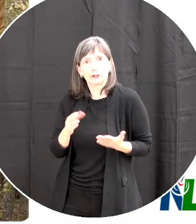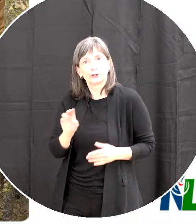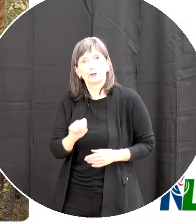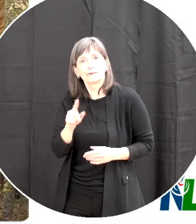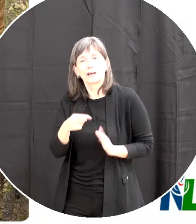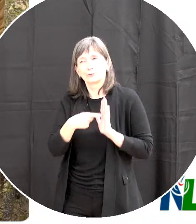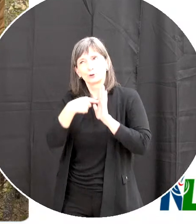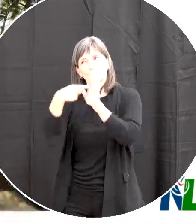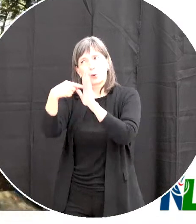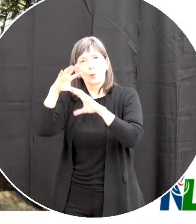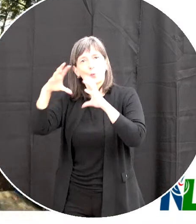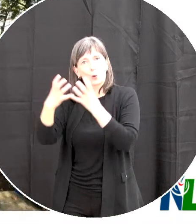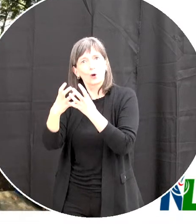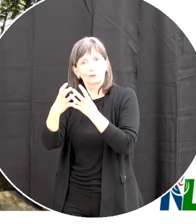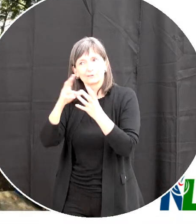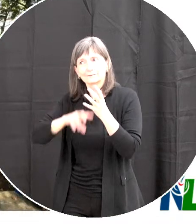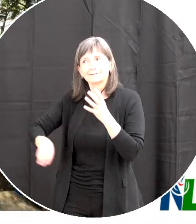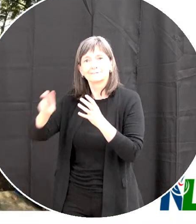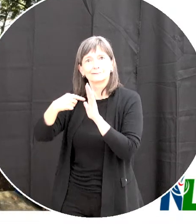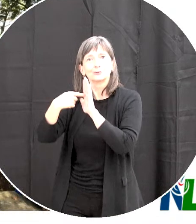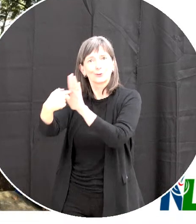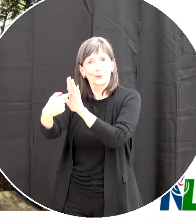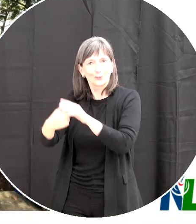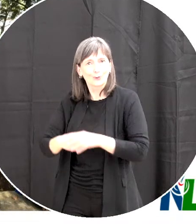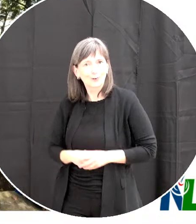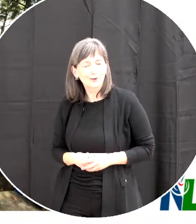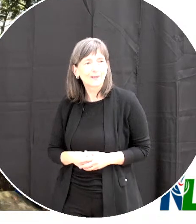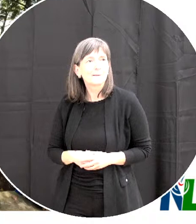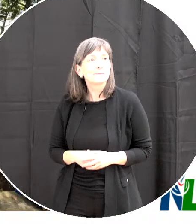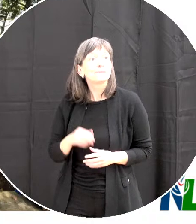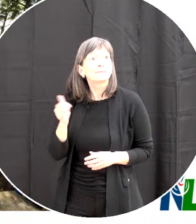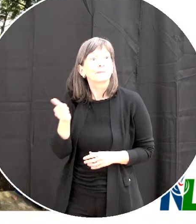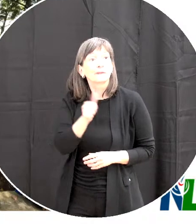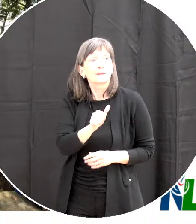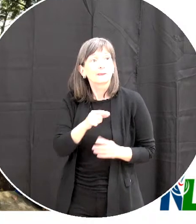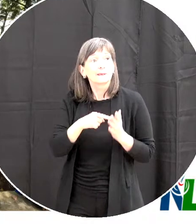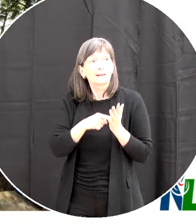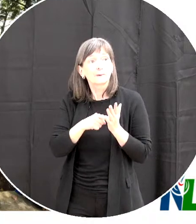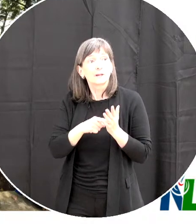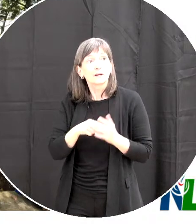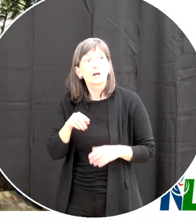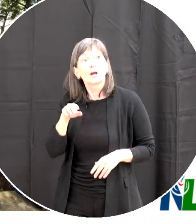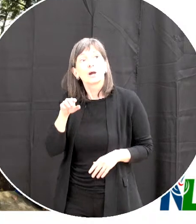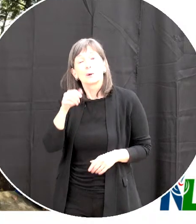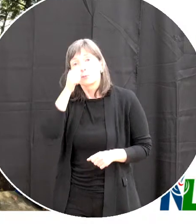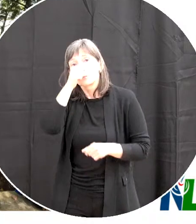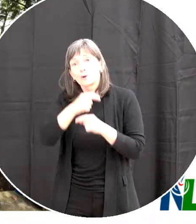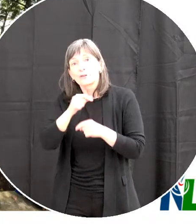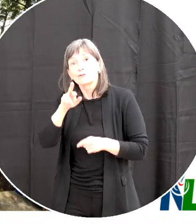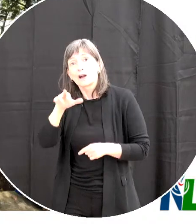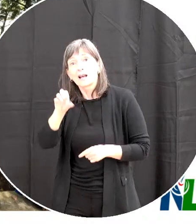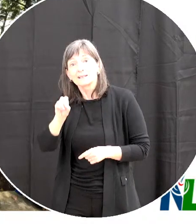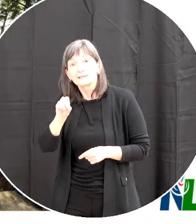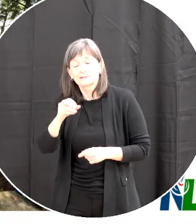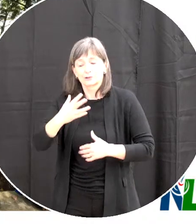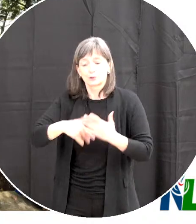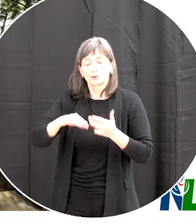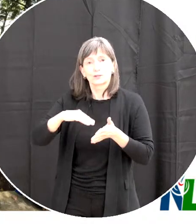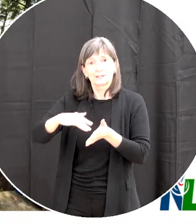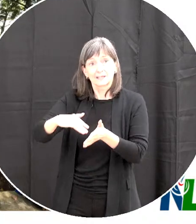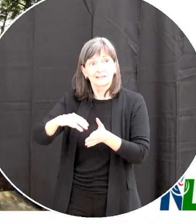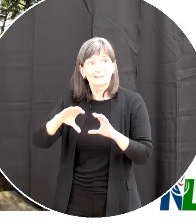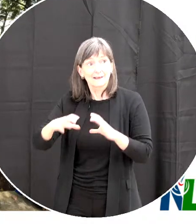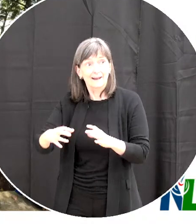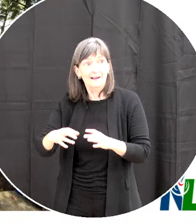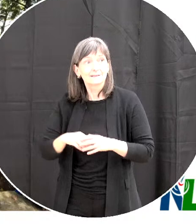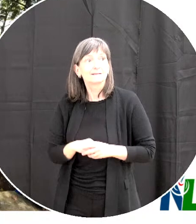province. Another example here, we have Brother Rice Celtics social studies class on the steps